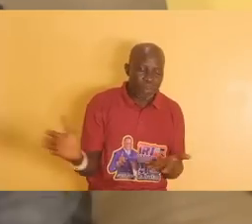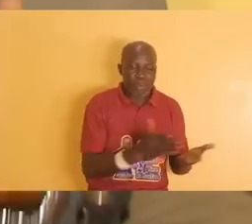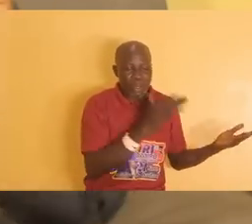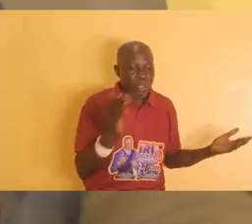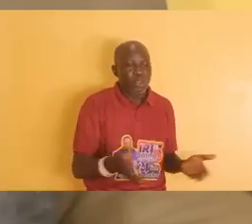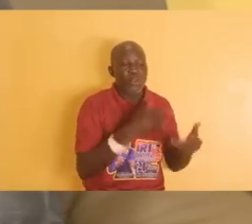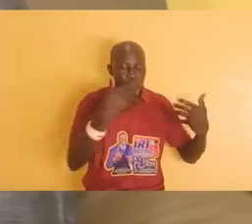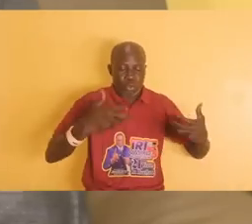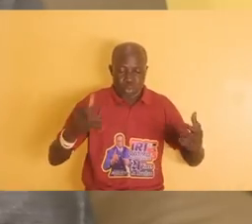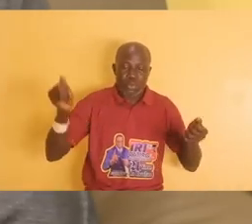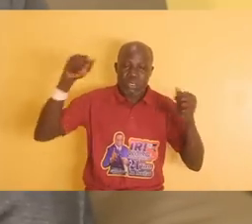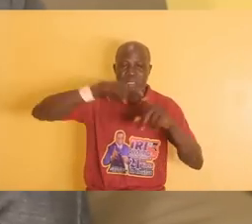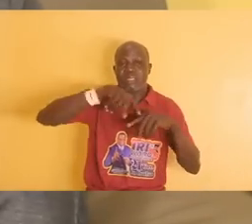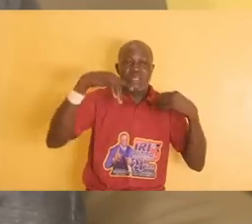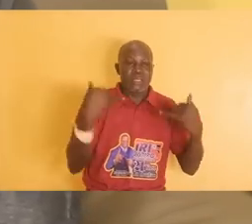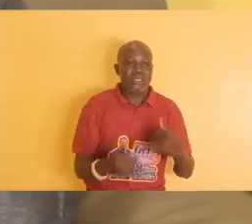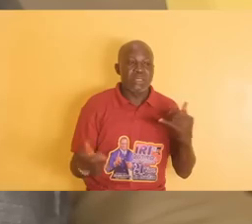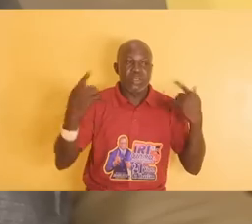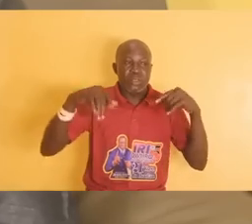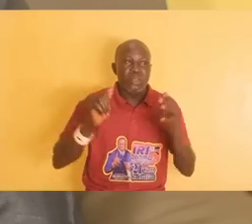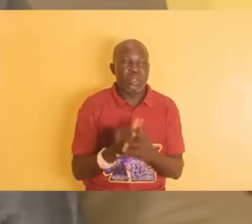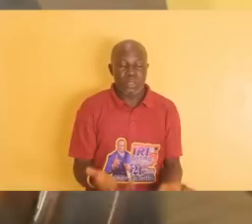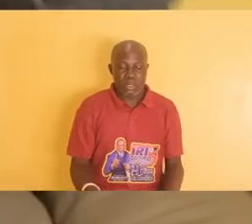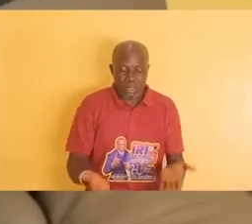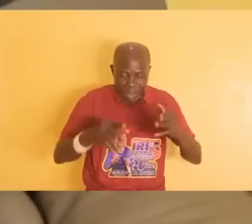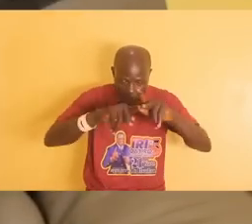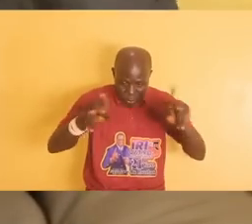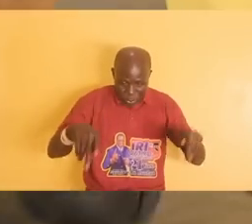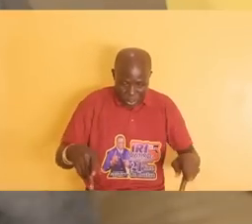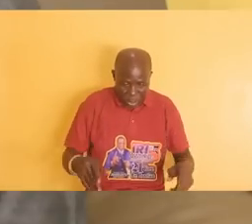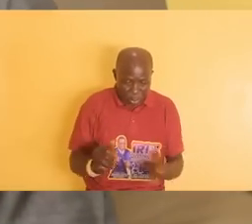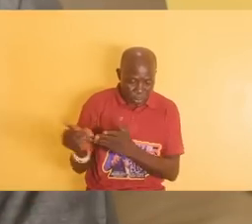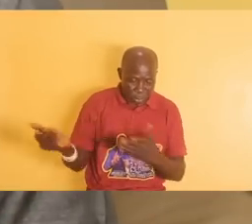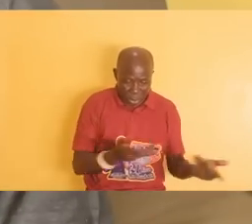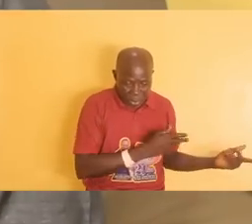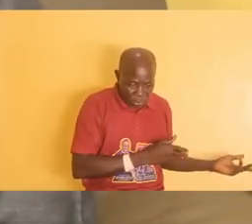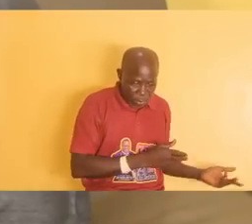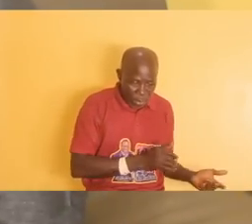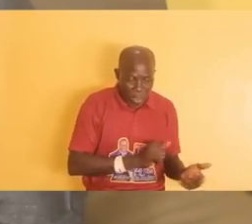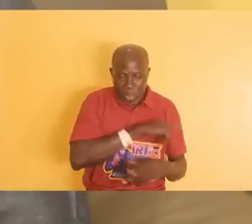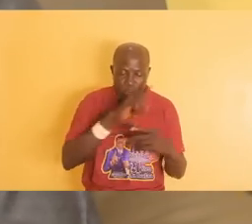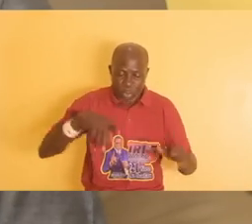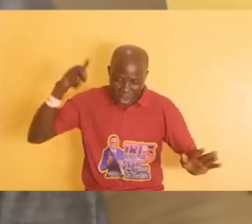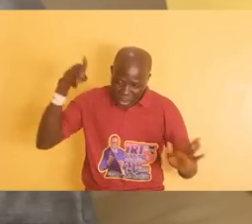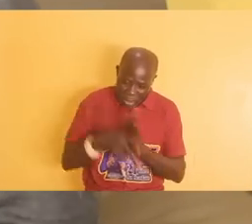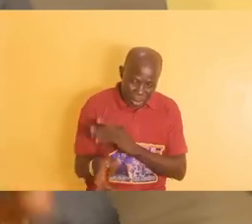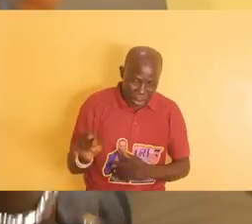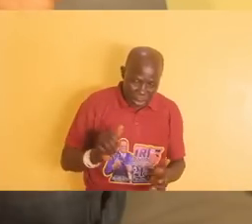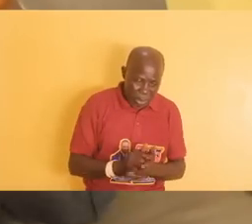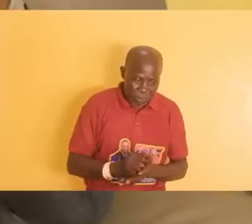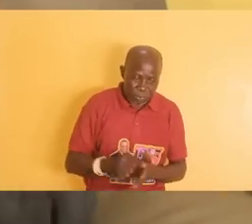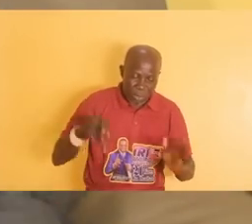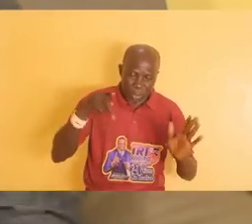87 bags of flower till it was exposed. They now raised it. They were down flower. They kill it.